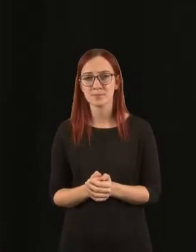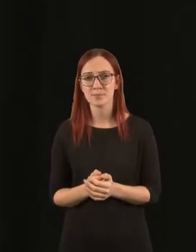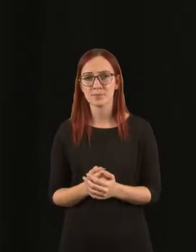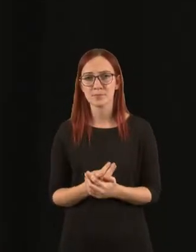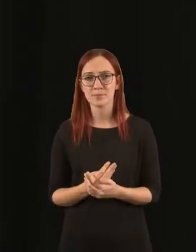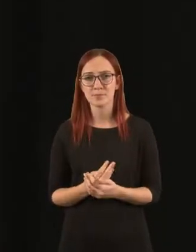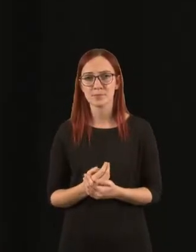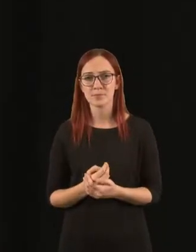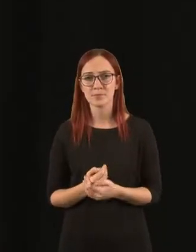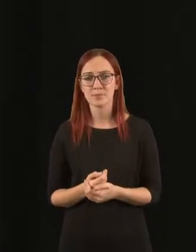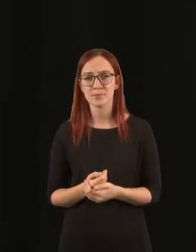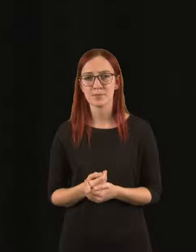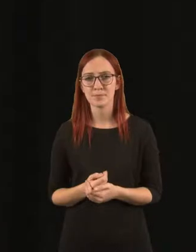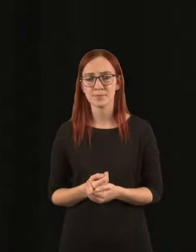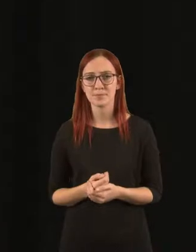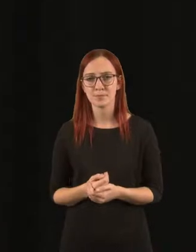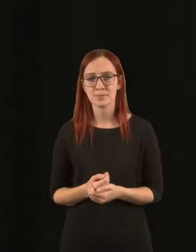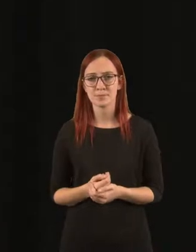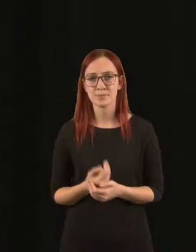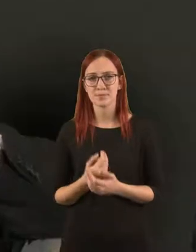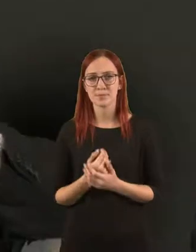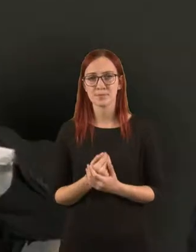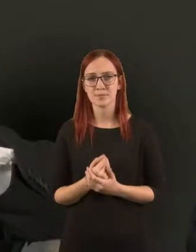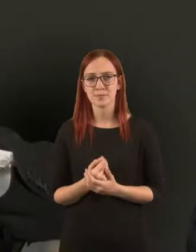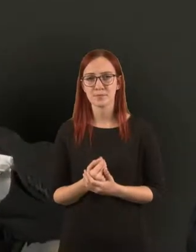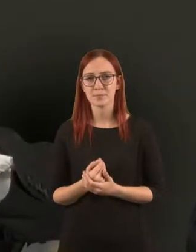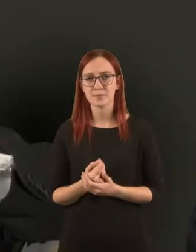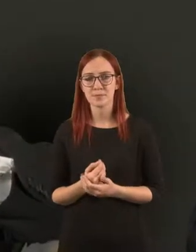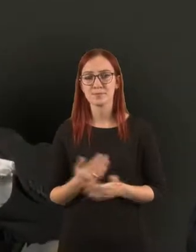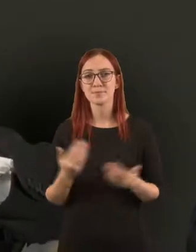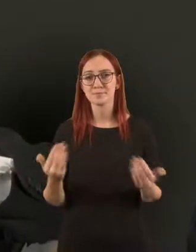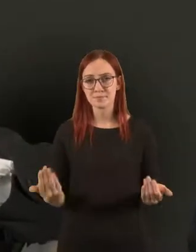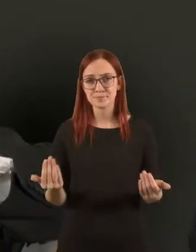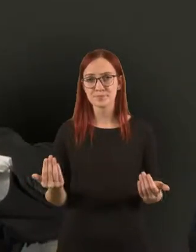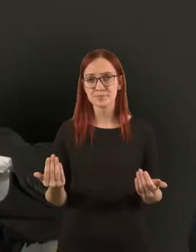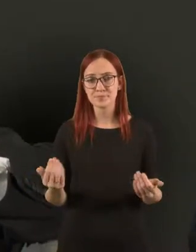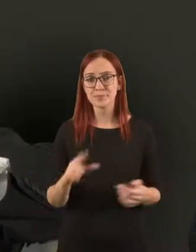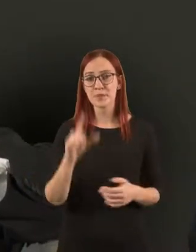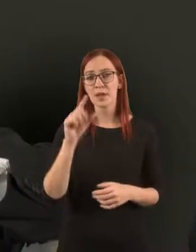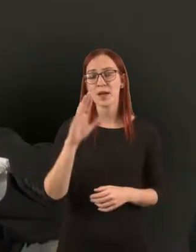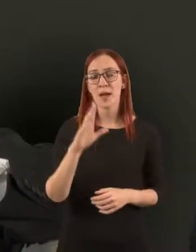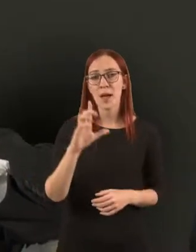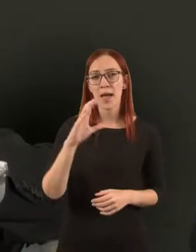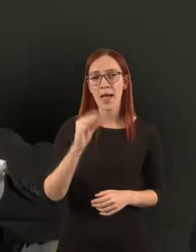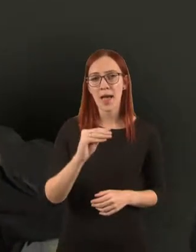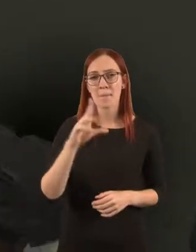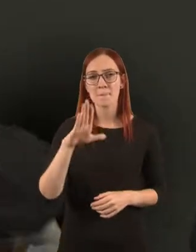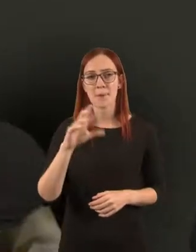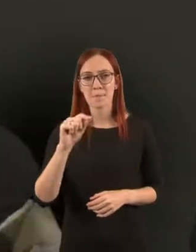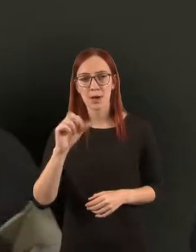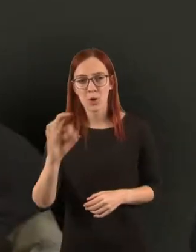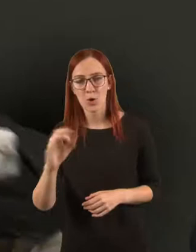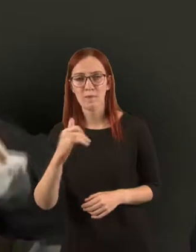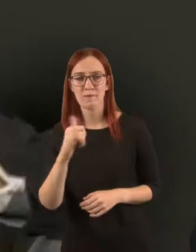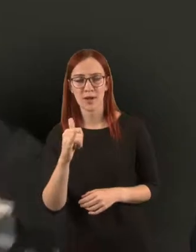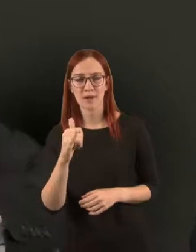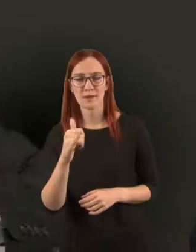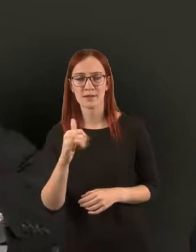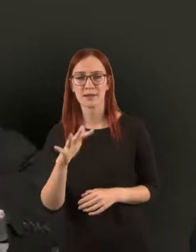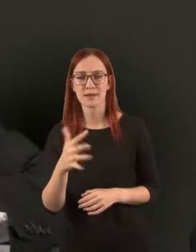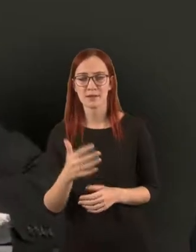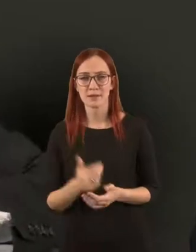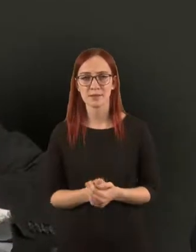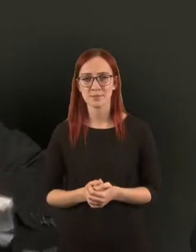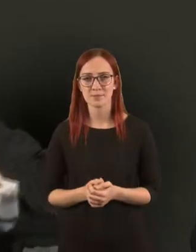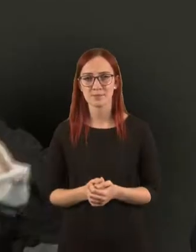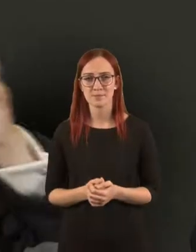Lacy. OECD are measuring effective carbon rates. That means that the whole